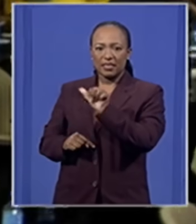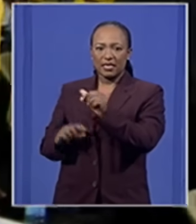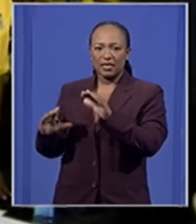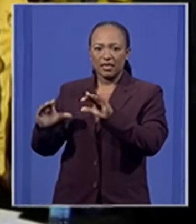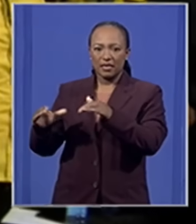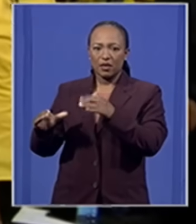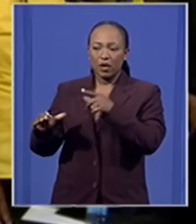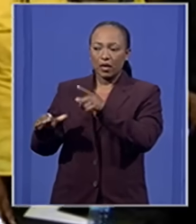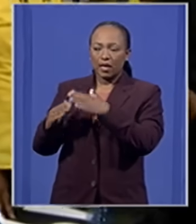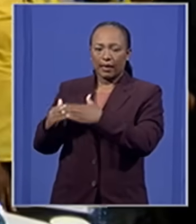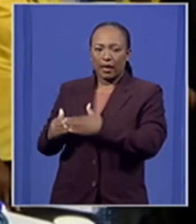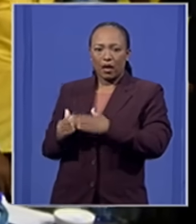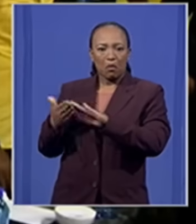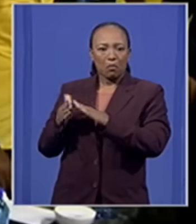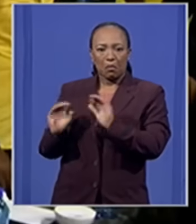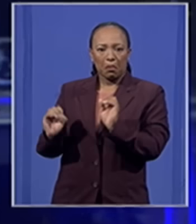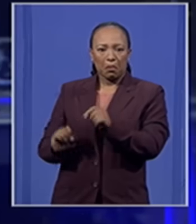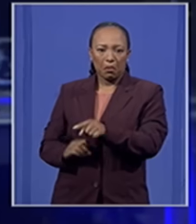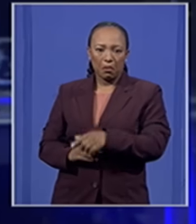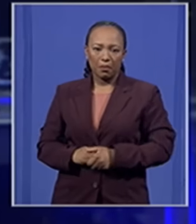kgathalle baai.